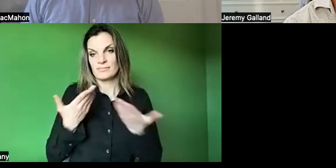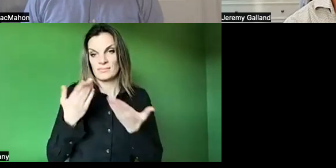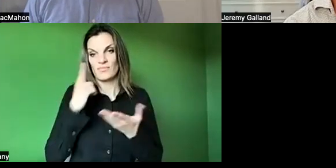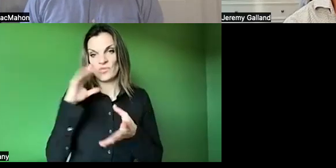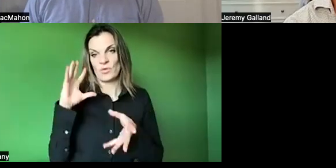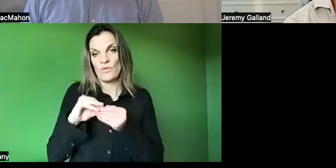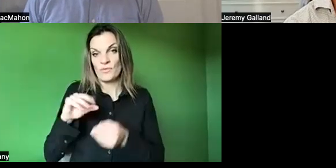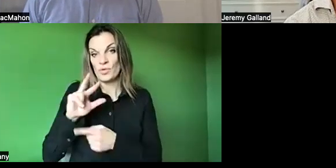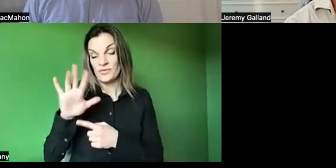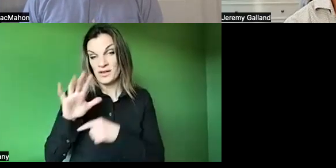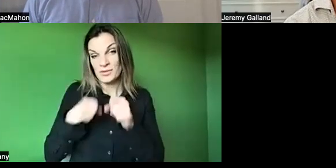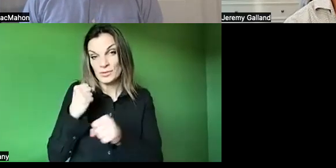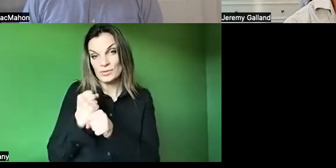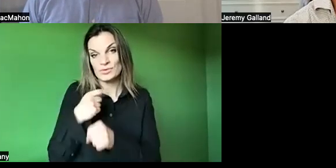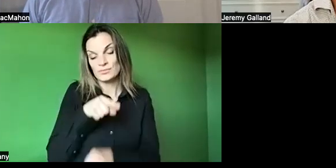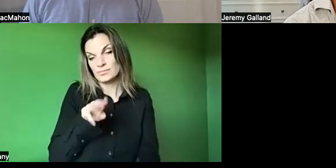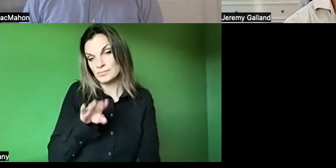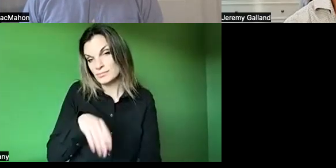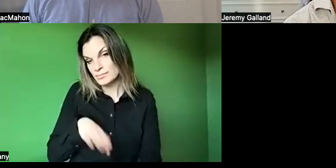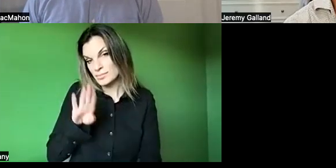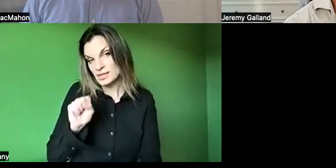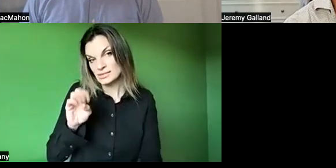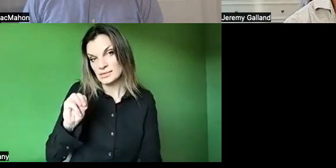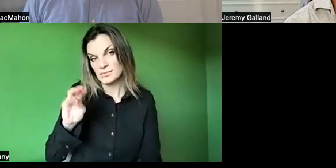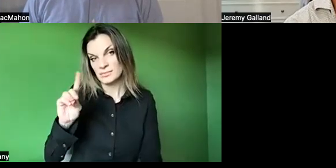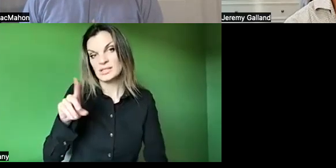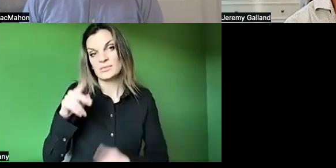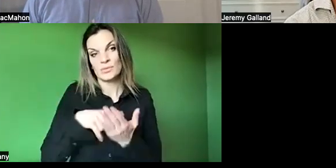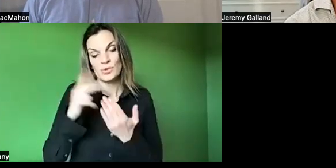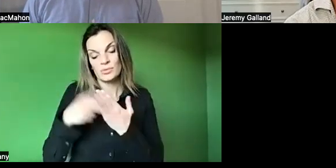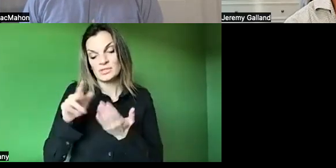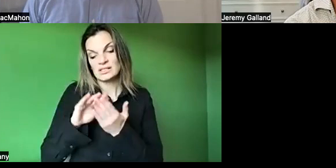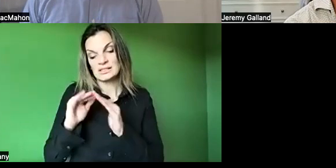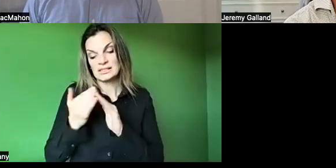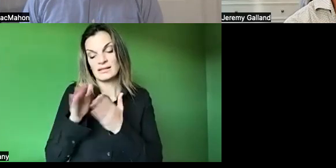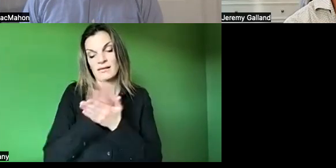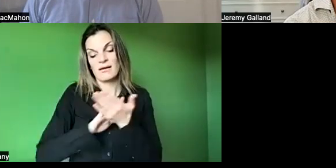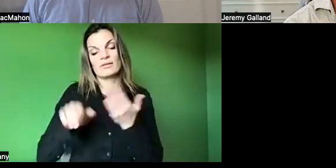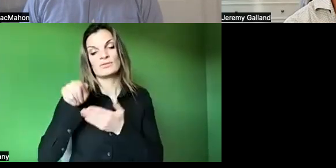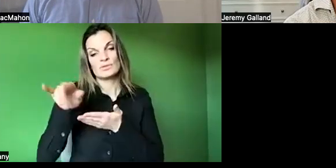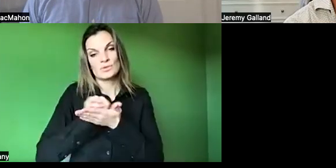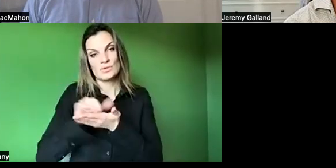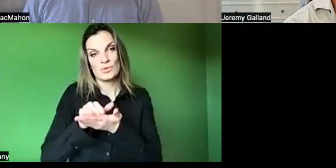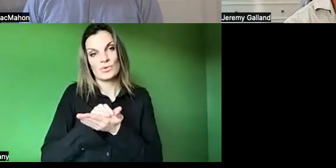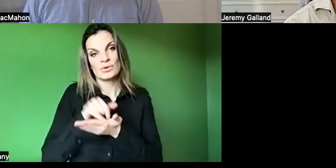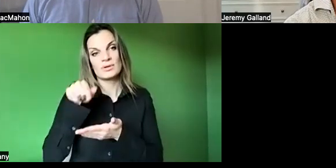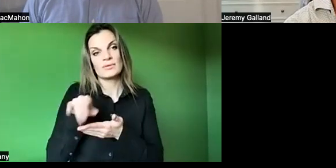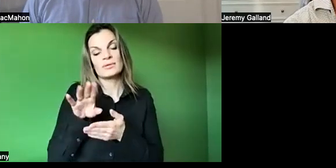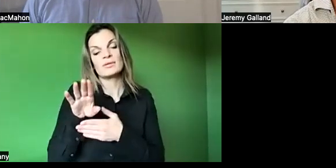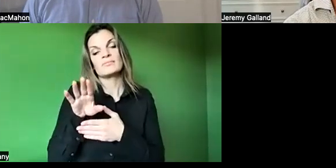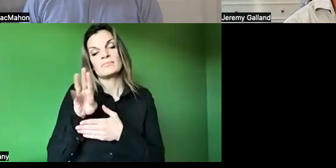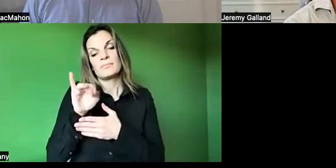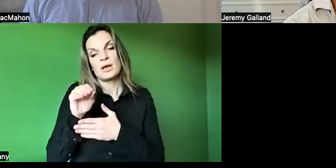35 years at a BSMD program at the City College of New York, the Sophie Davis Biomedical Education